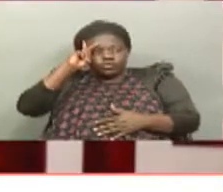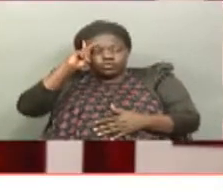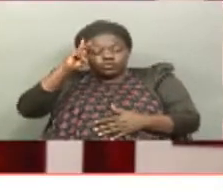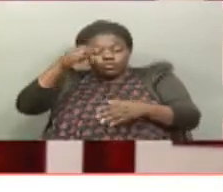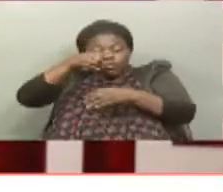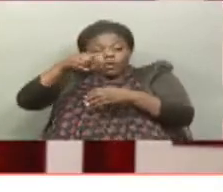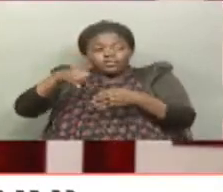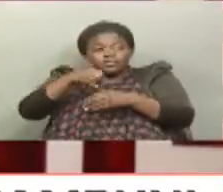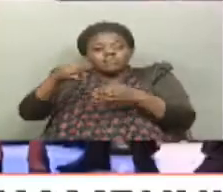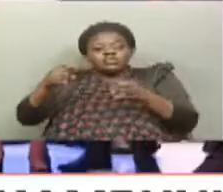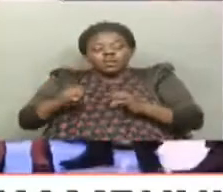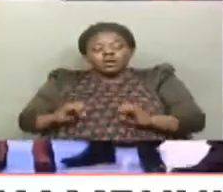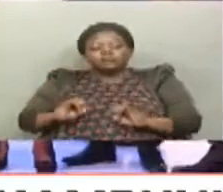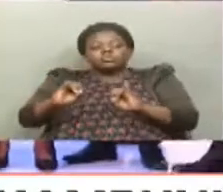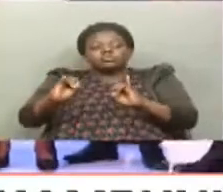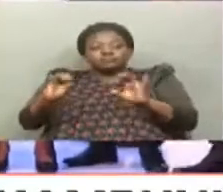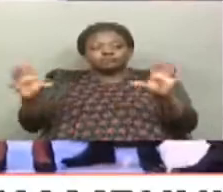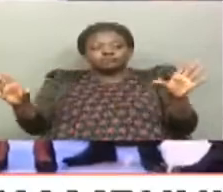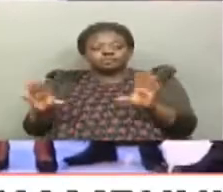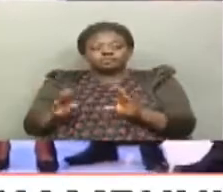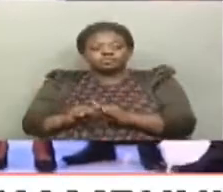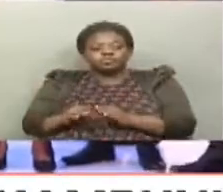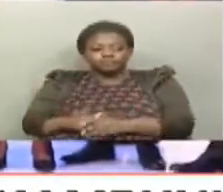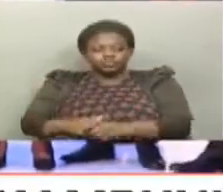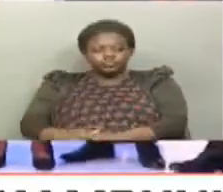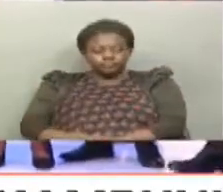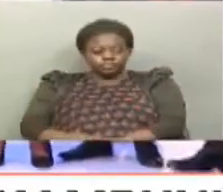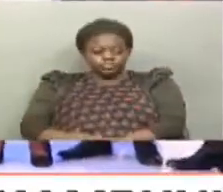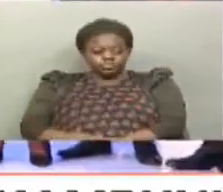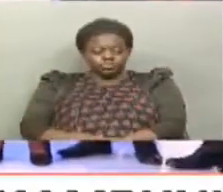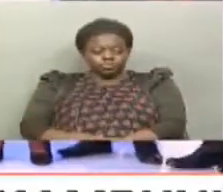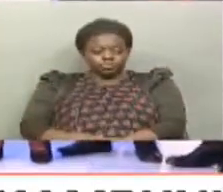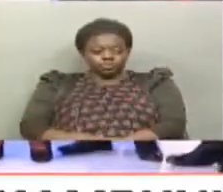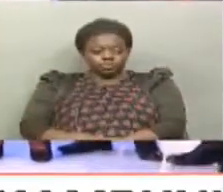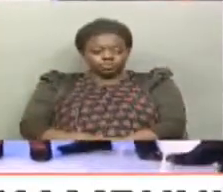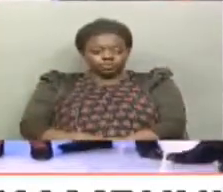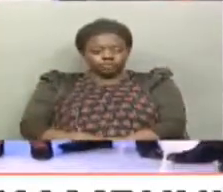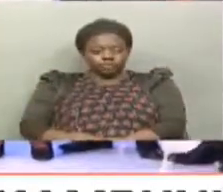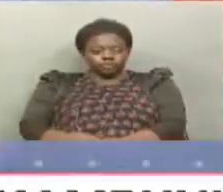within the institute. Jovan Chibirike, yakusakite kulire lino.